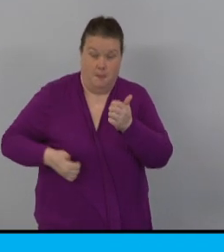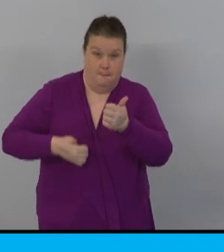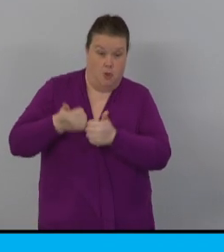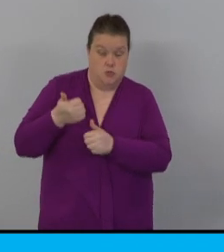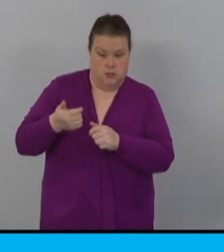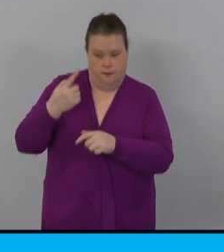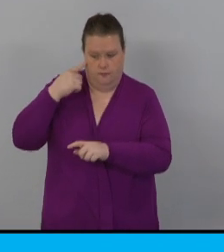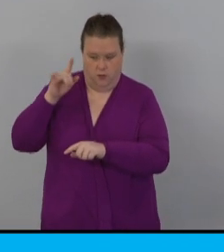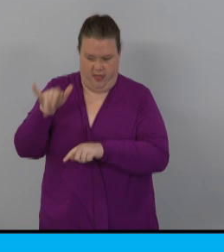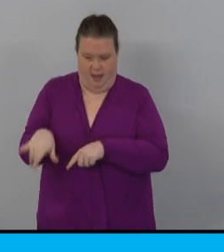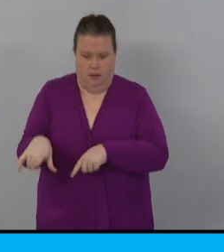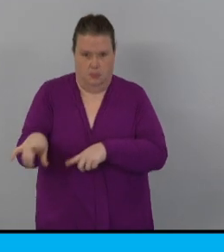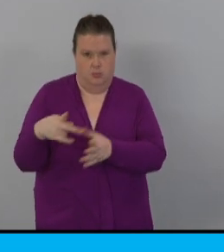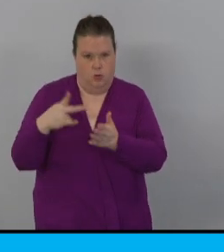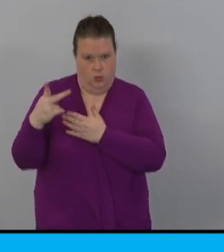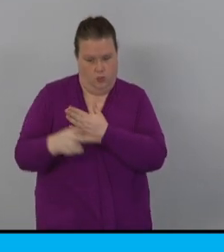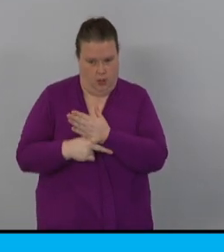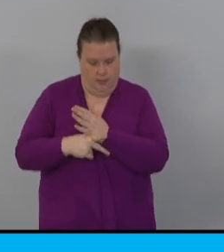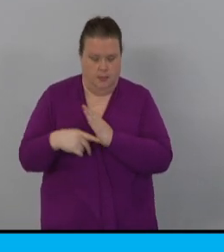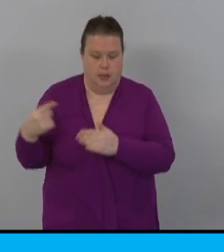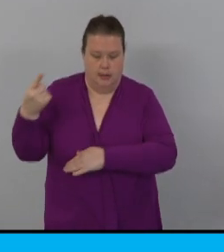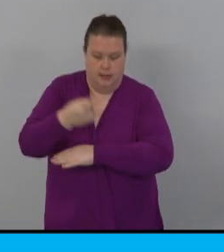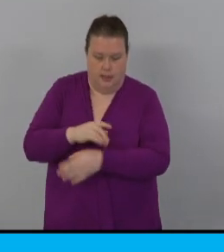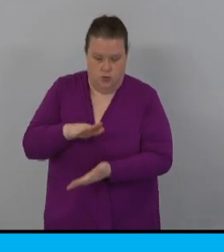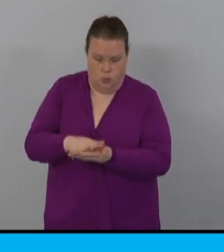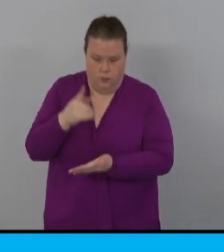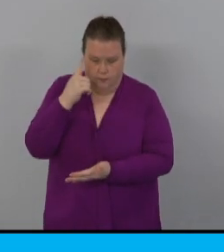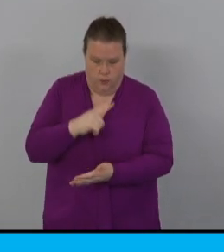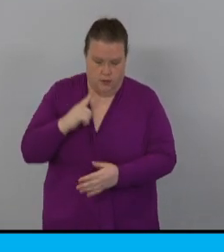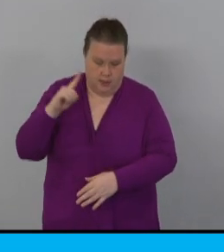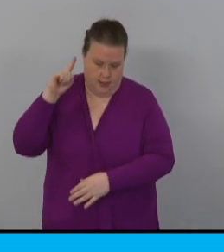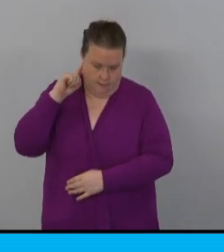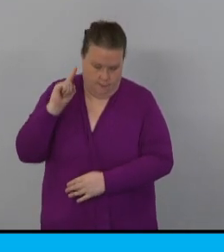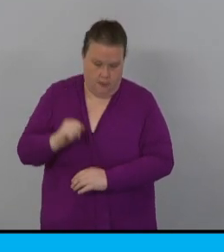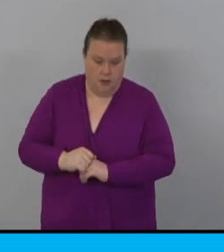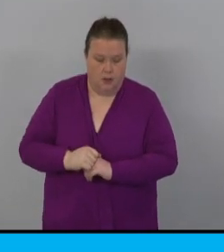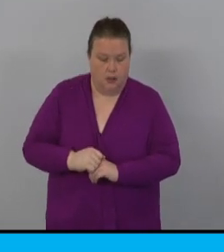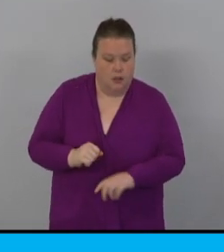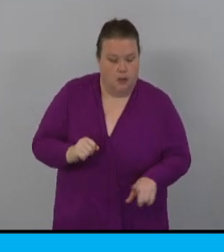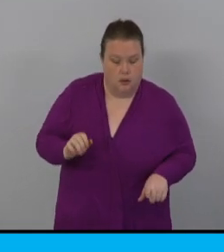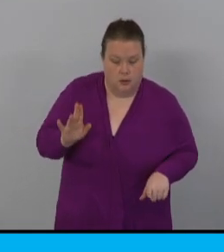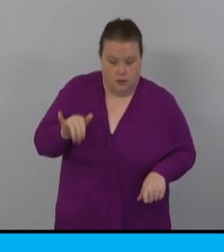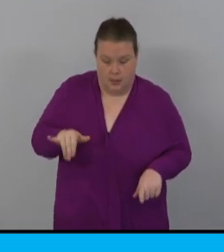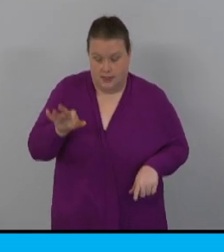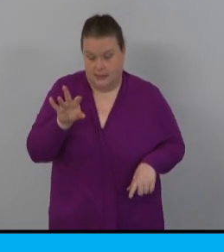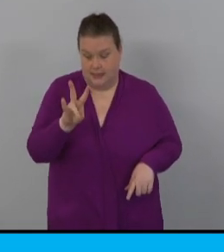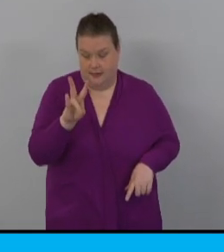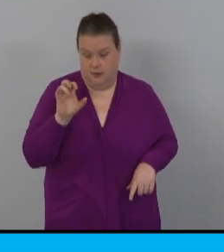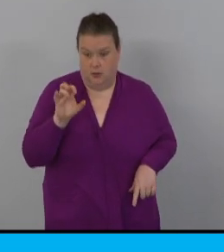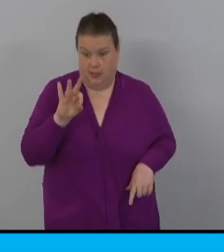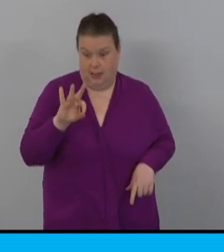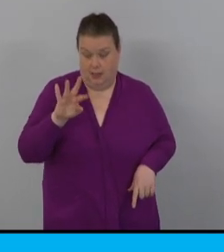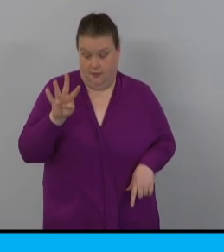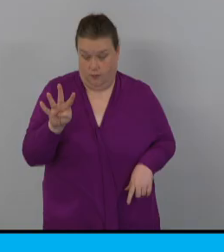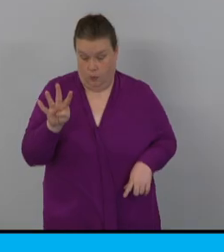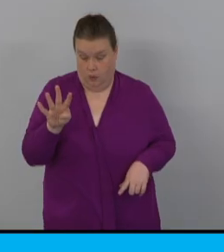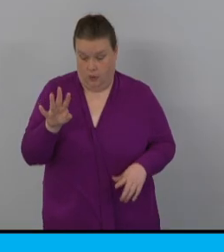for the deaf. So their expenditures right now are budgeted at $795,000, and the